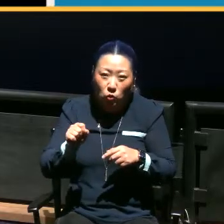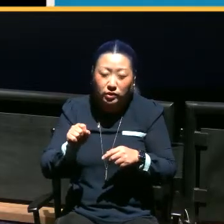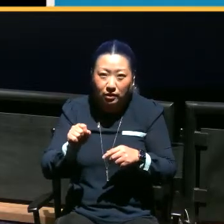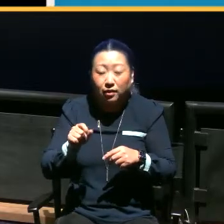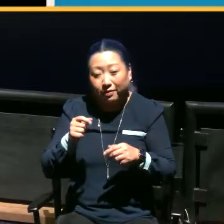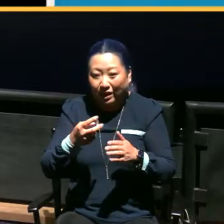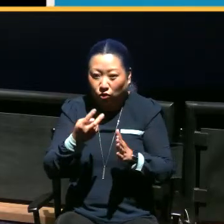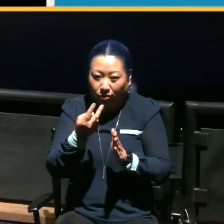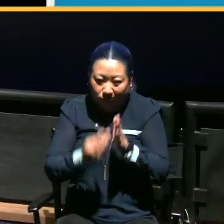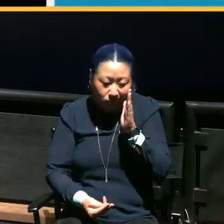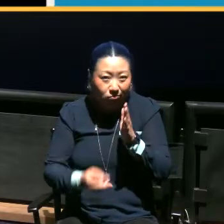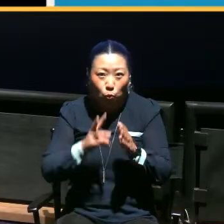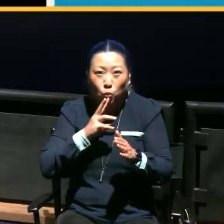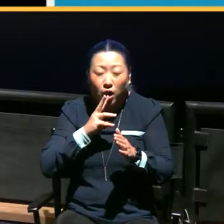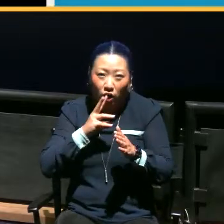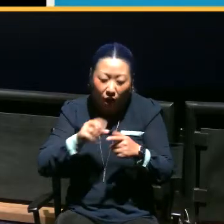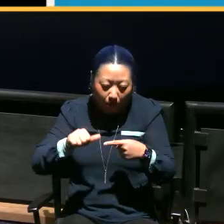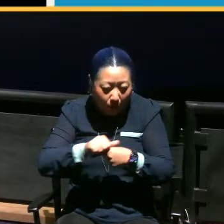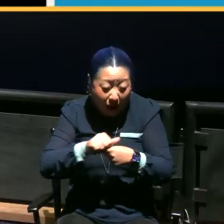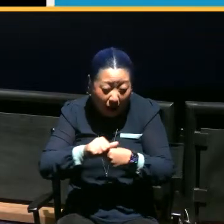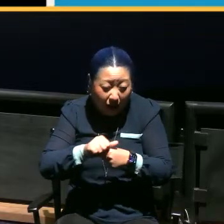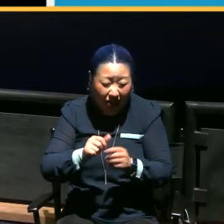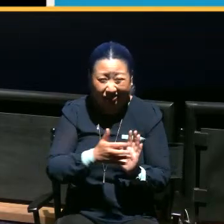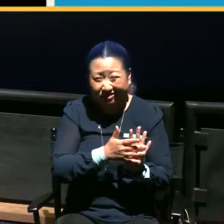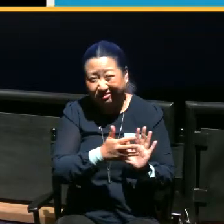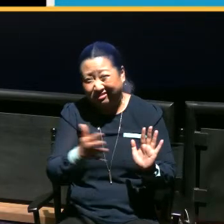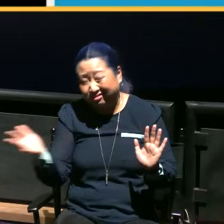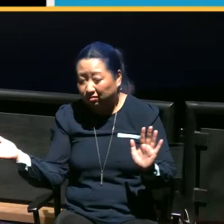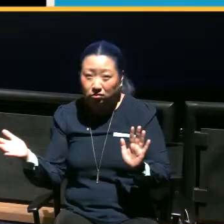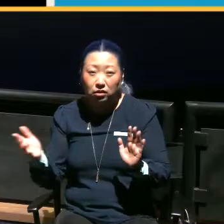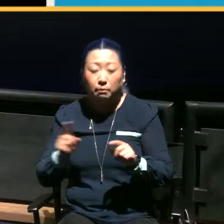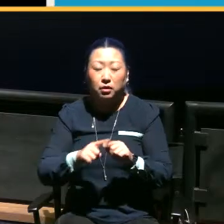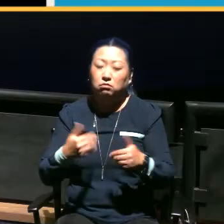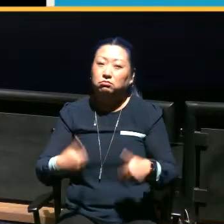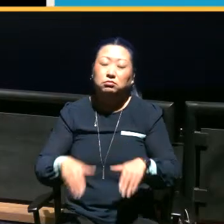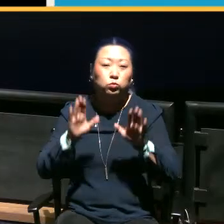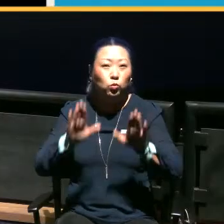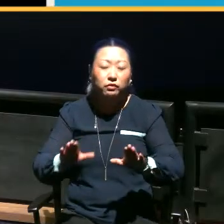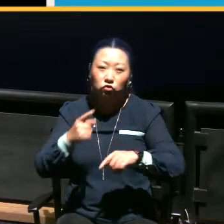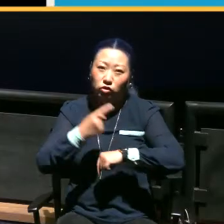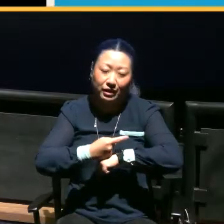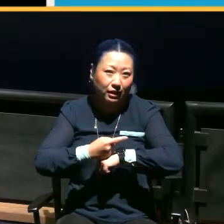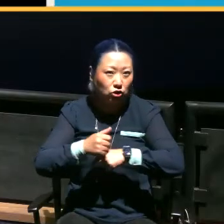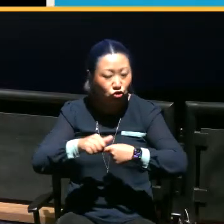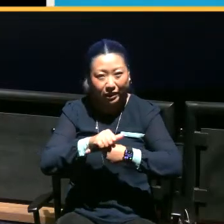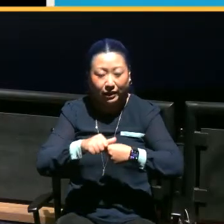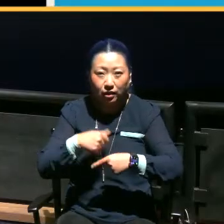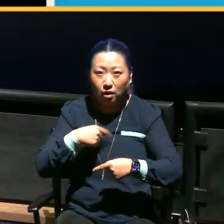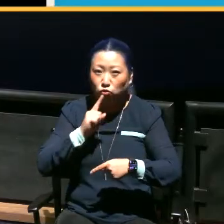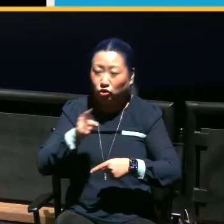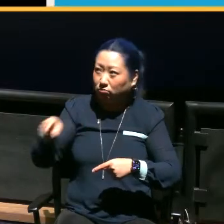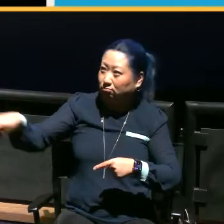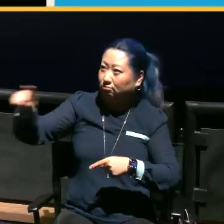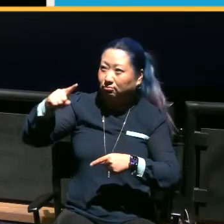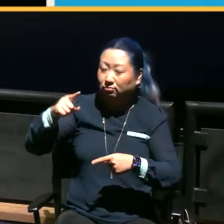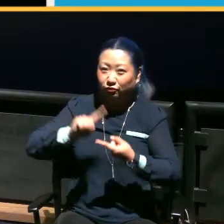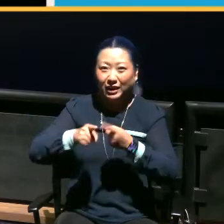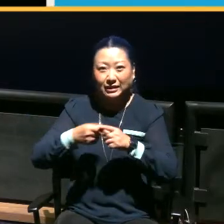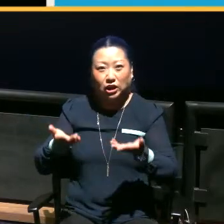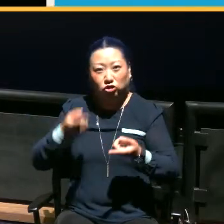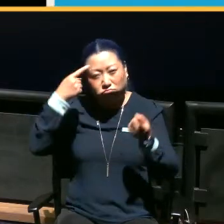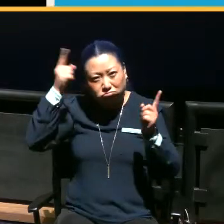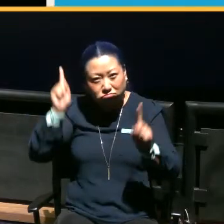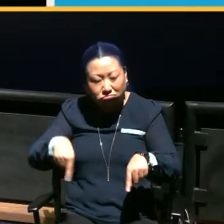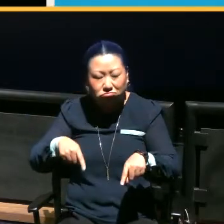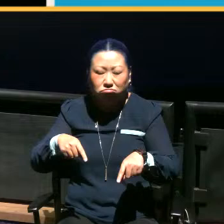spacewalks from start to finish. These were wonderful days, and I'm sure my friends here would agree. They were really